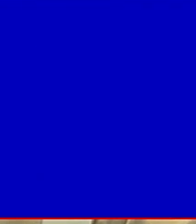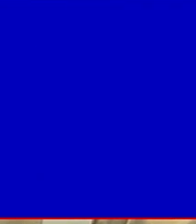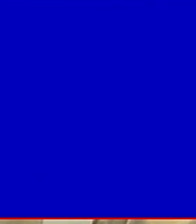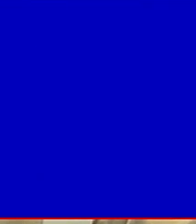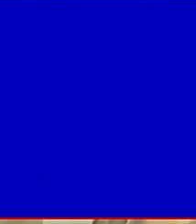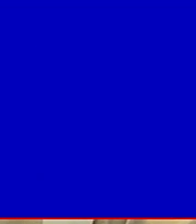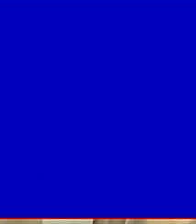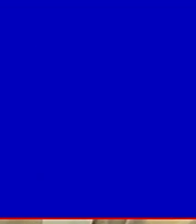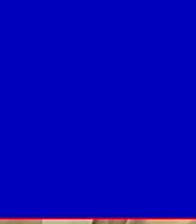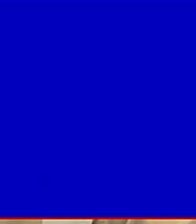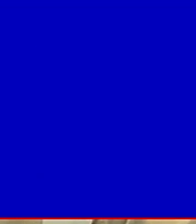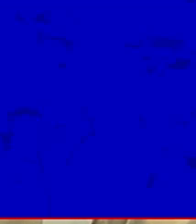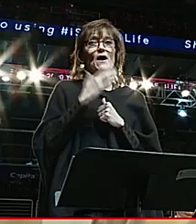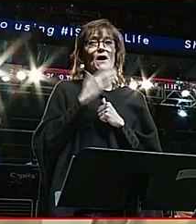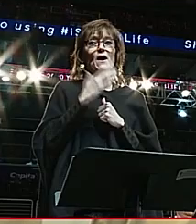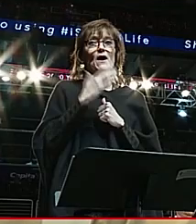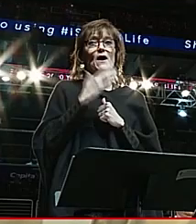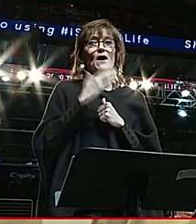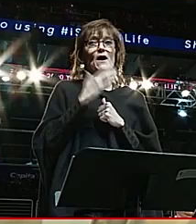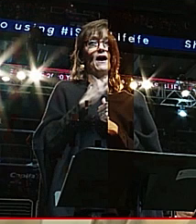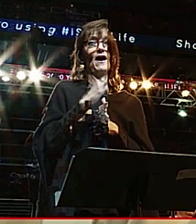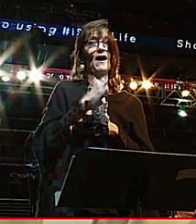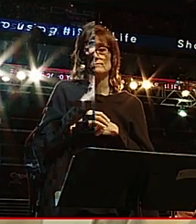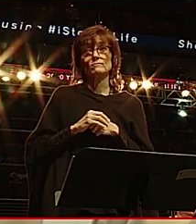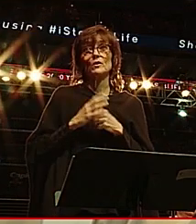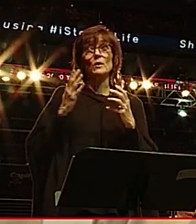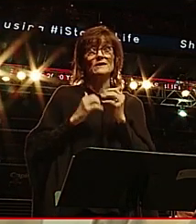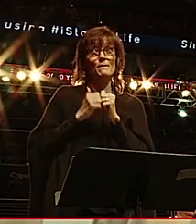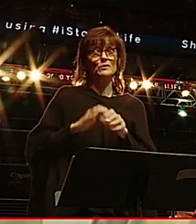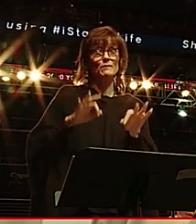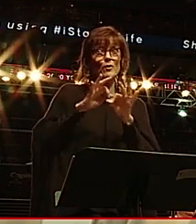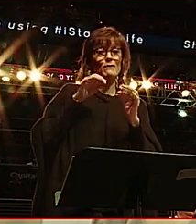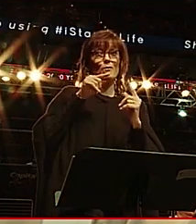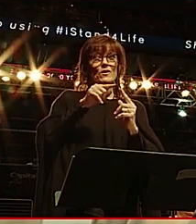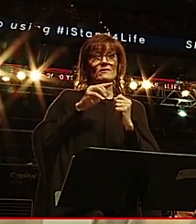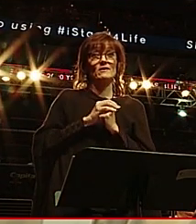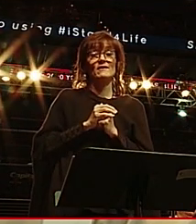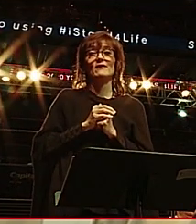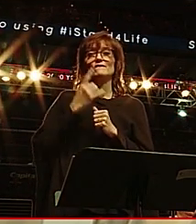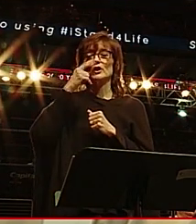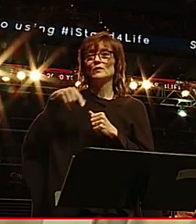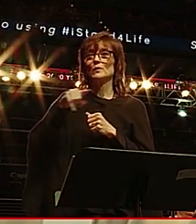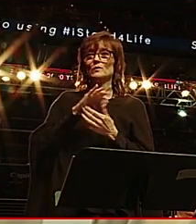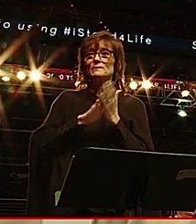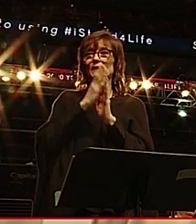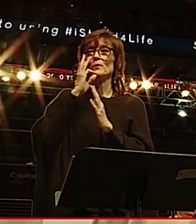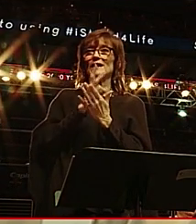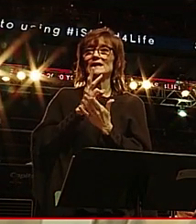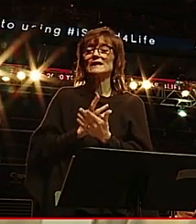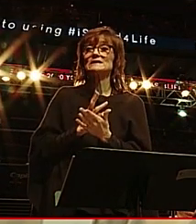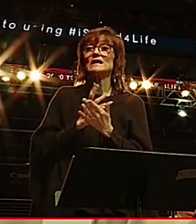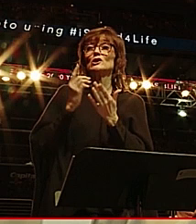ever disappoint you. And this is the punchline, if you will, that to be witness to the gospel of